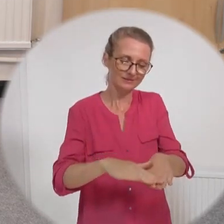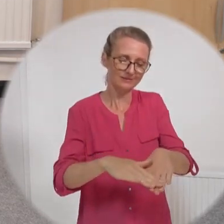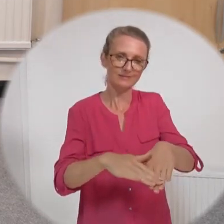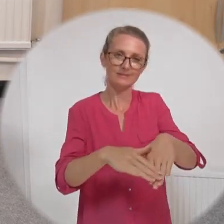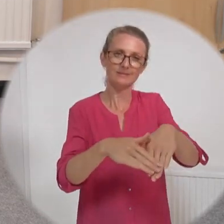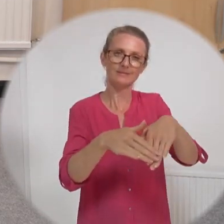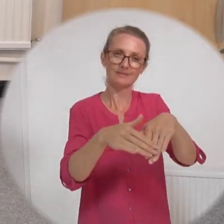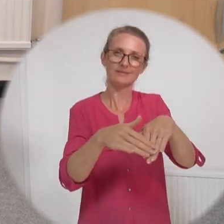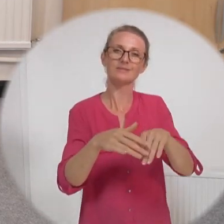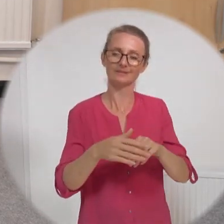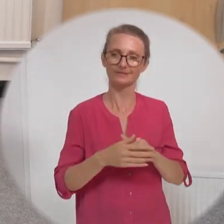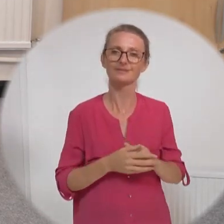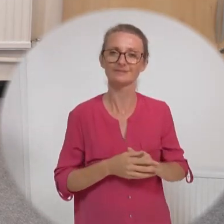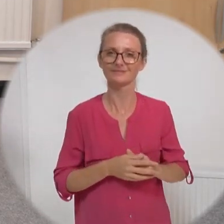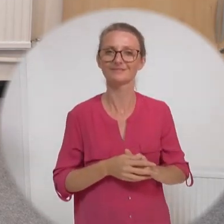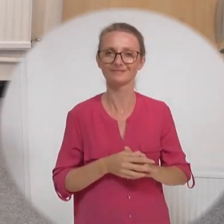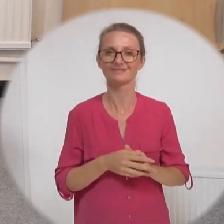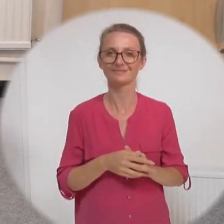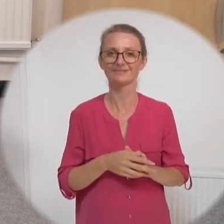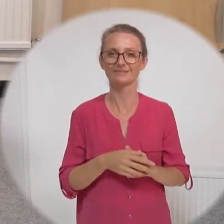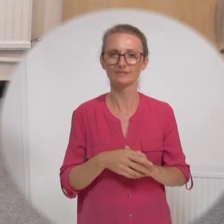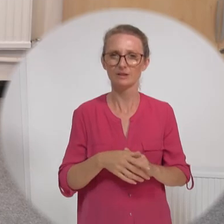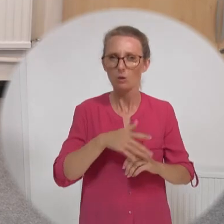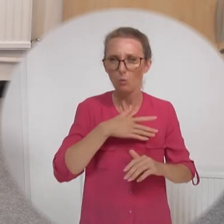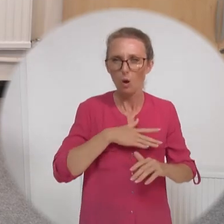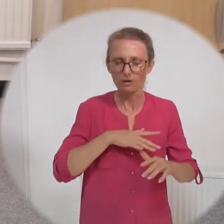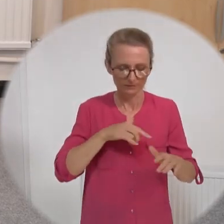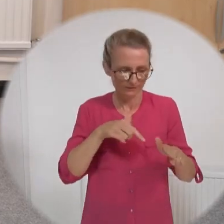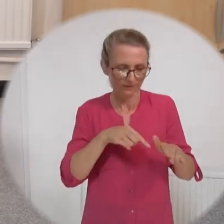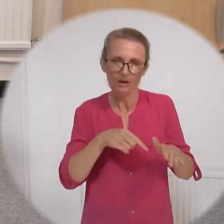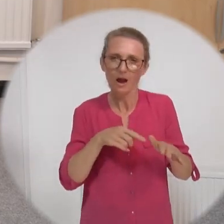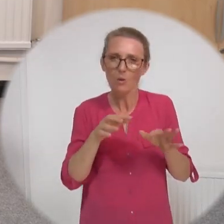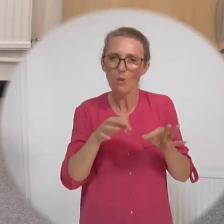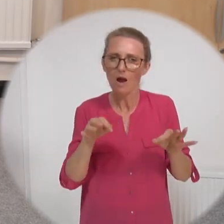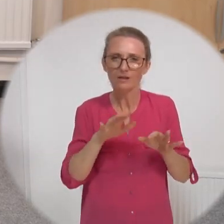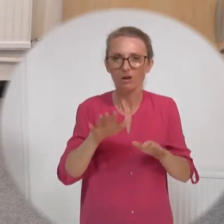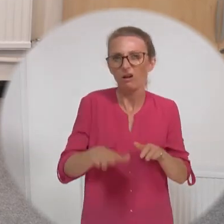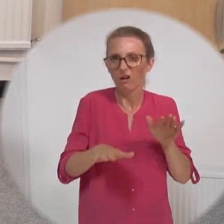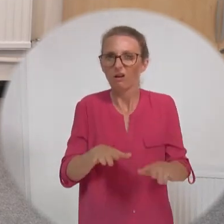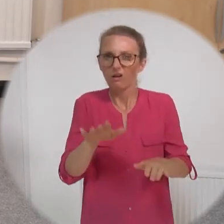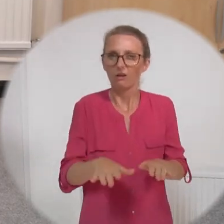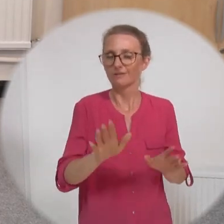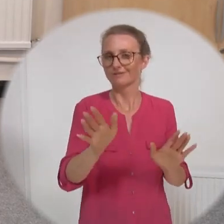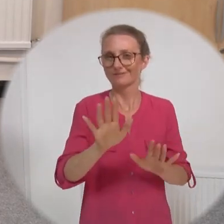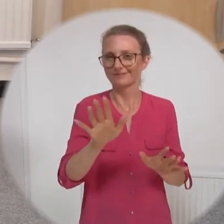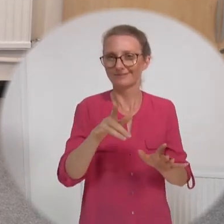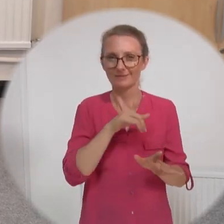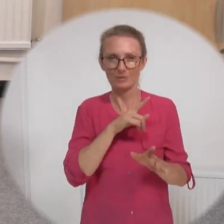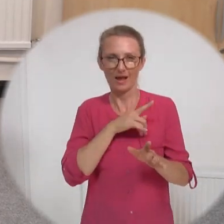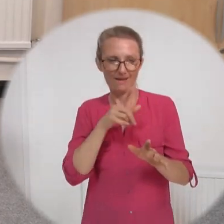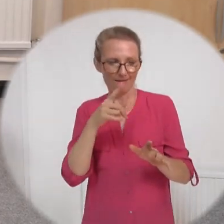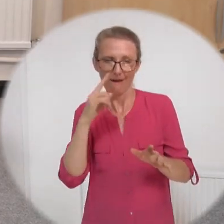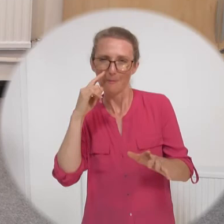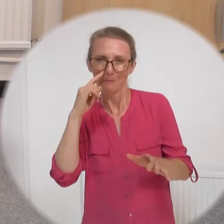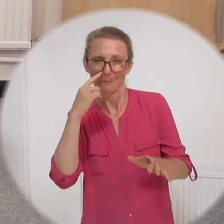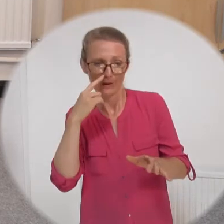And also you want your feet to be very quiet, because if you were going to pounce on something, you would